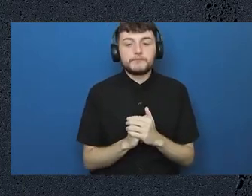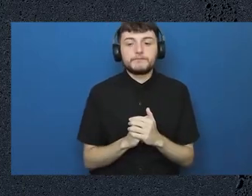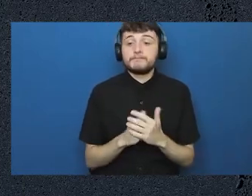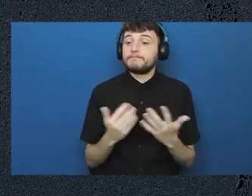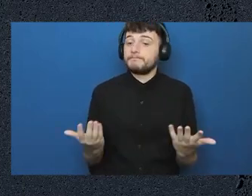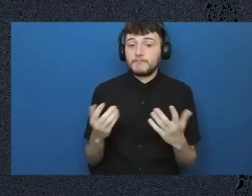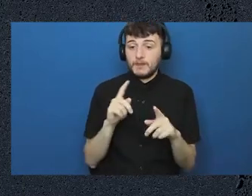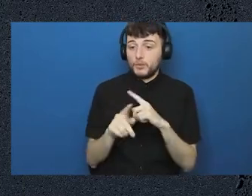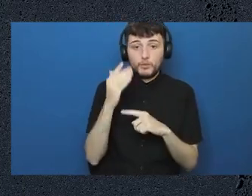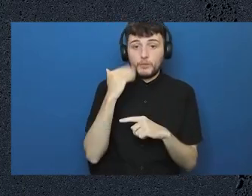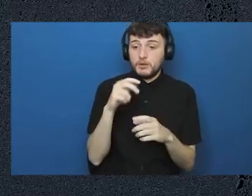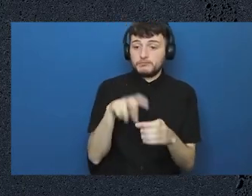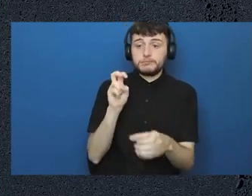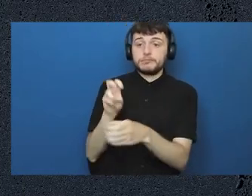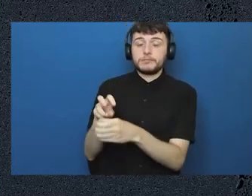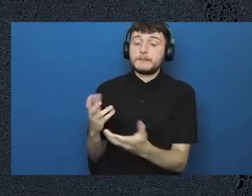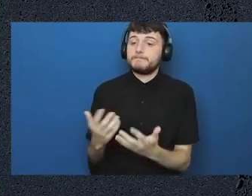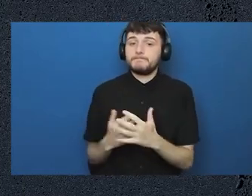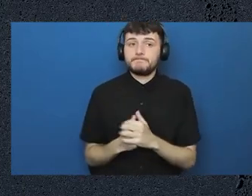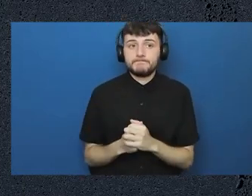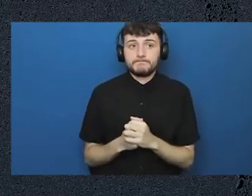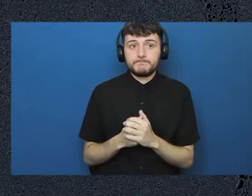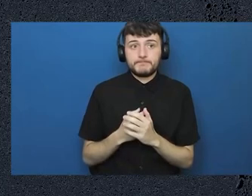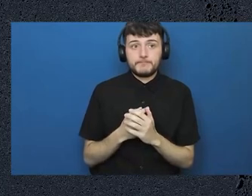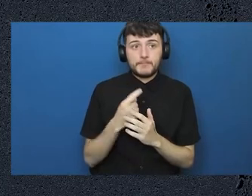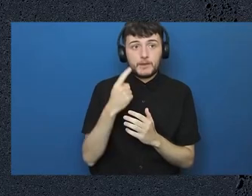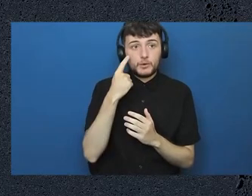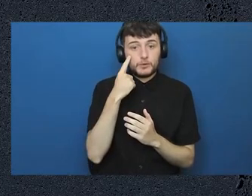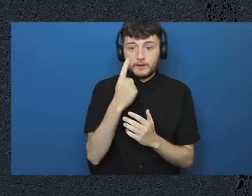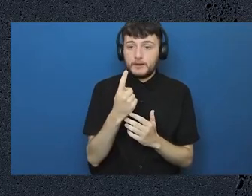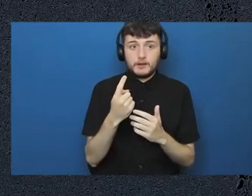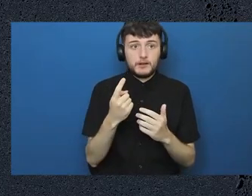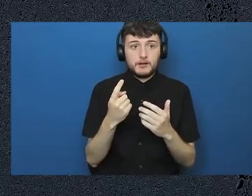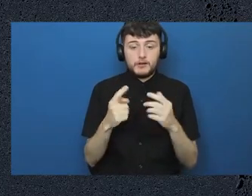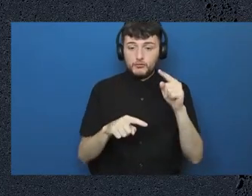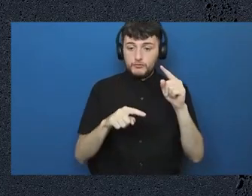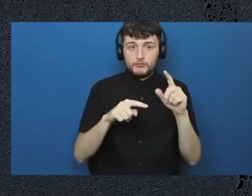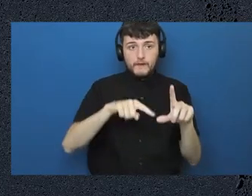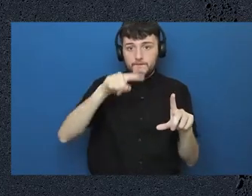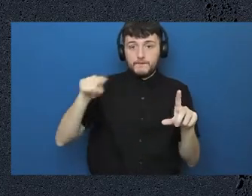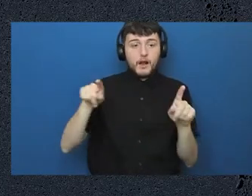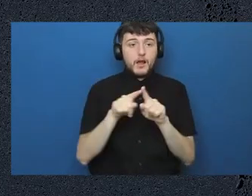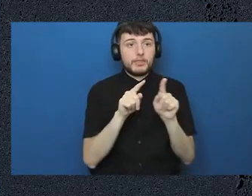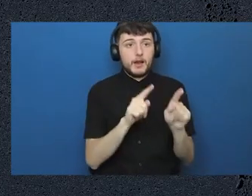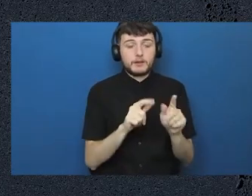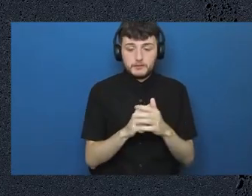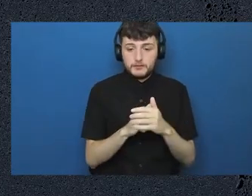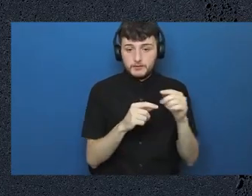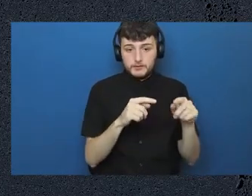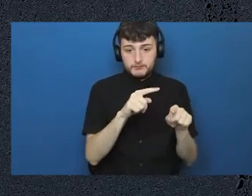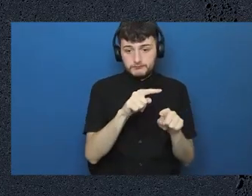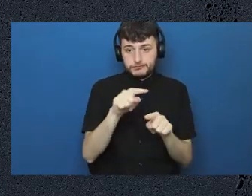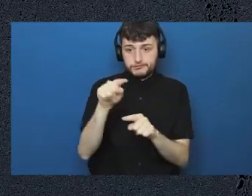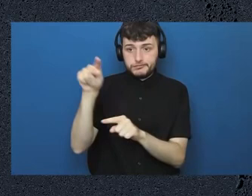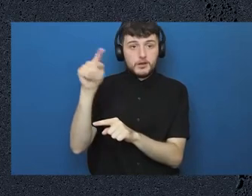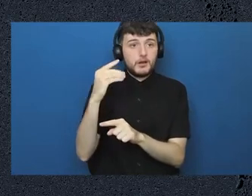graph to kind of, women are down here and women and men are up here, just kind of, you know, as they go towards those leadership roles.